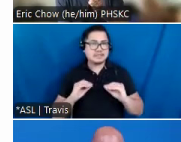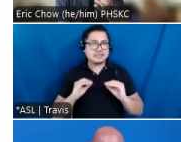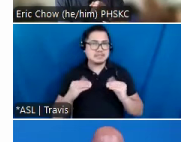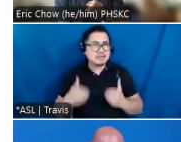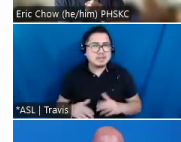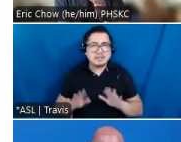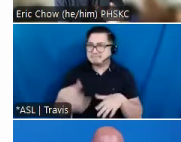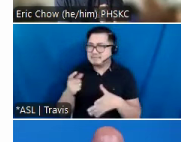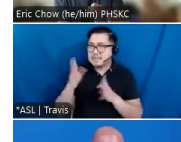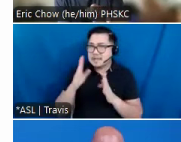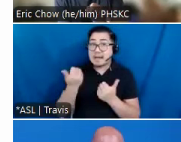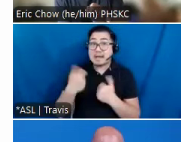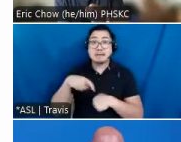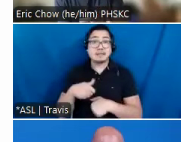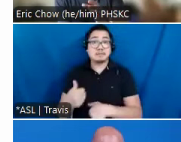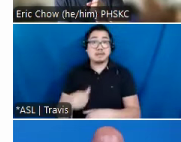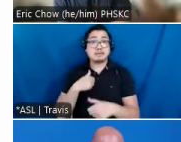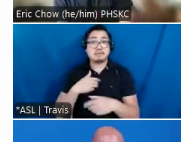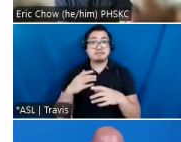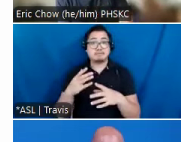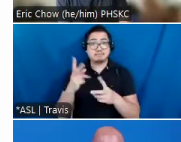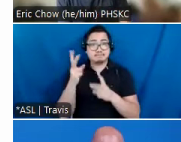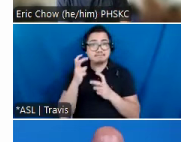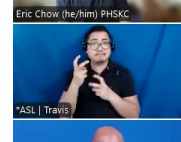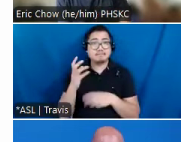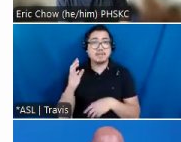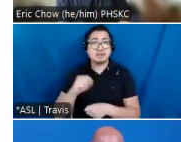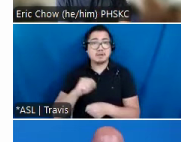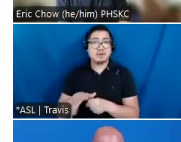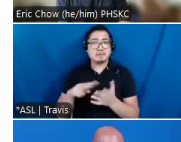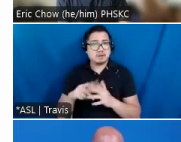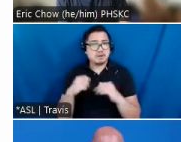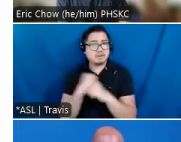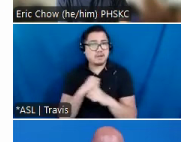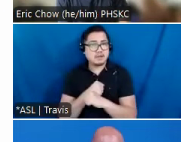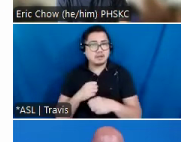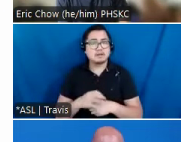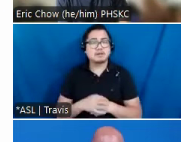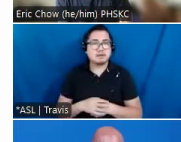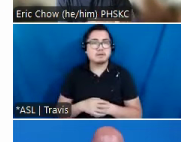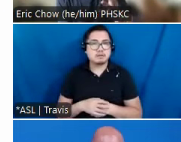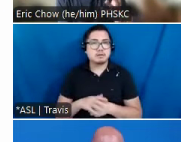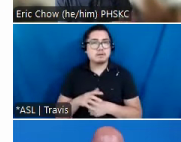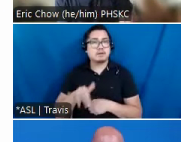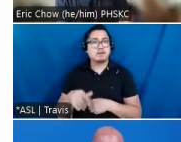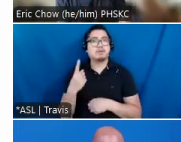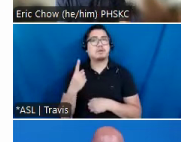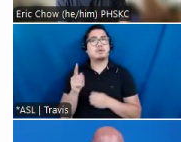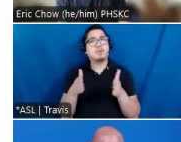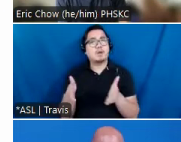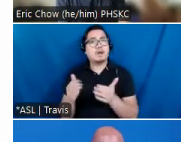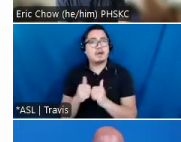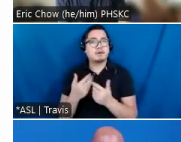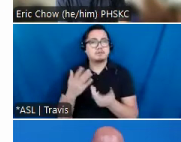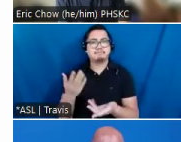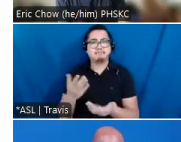attention. Anytime I get COVID, I'd like you to fight it off. So this is one way to another way that the vaccine